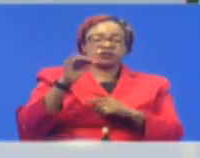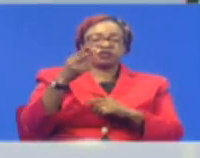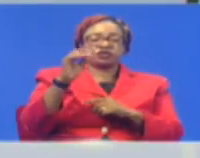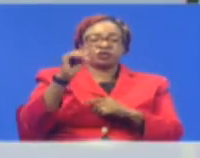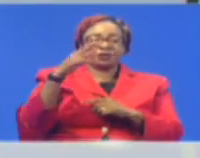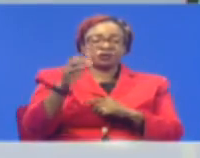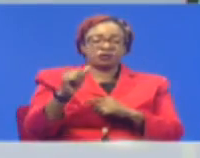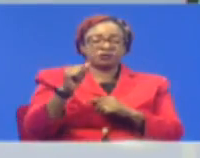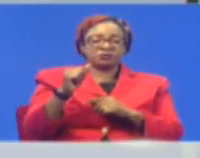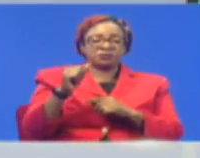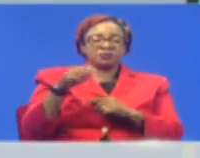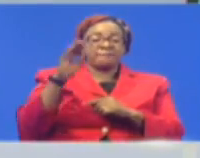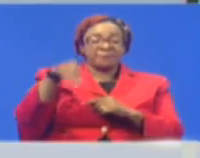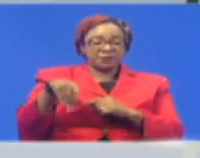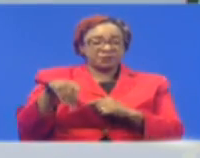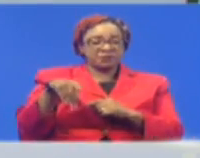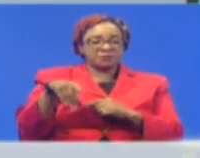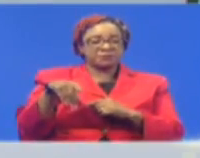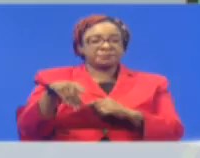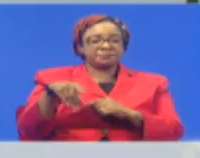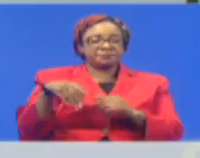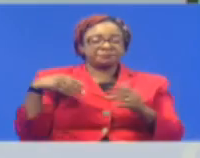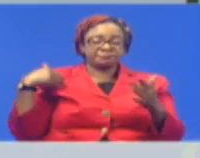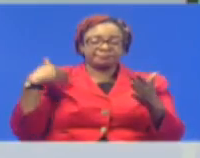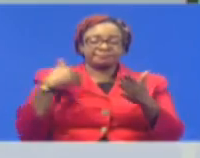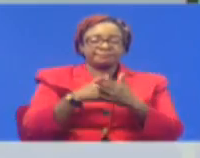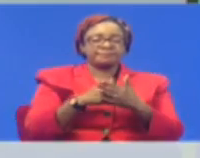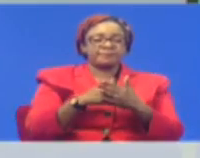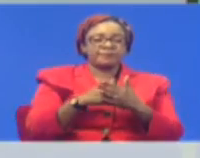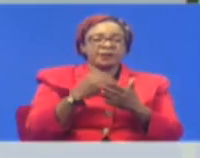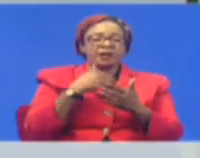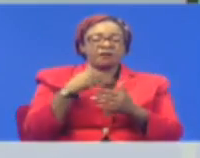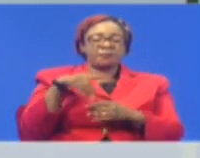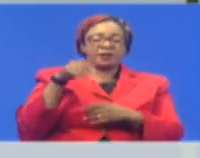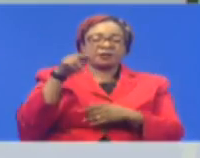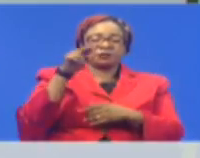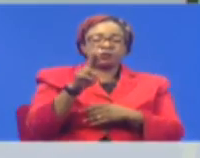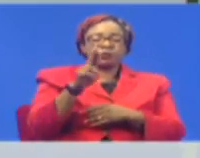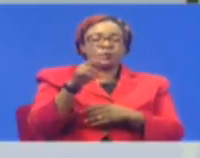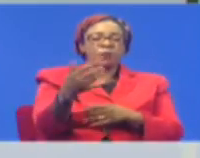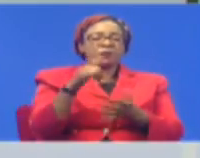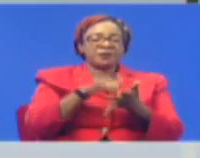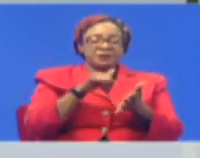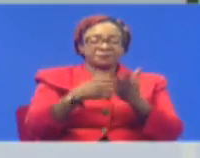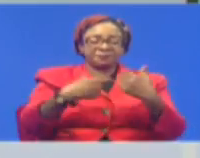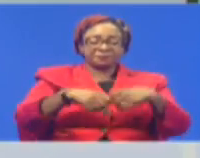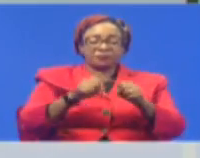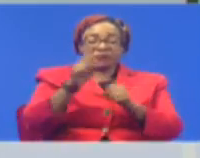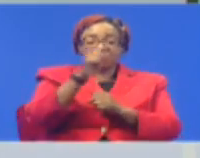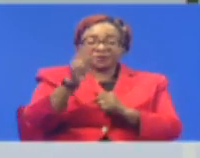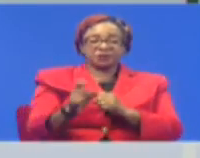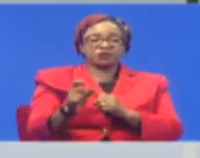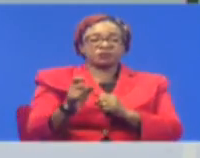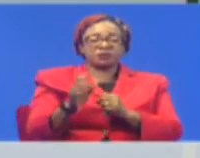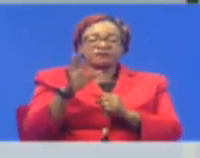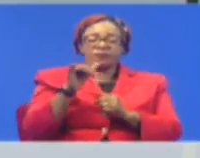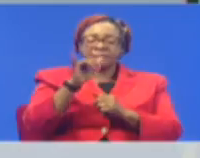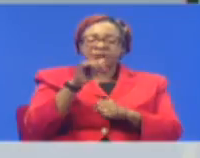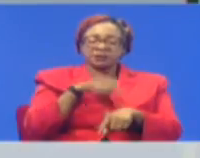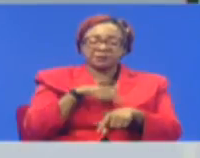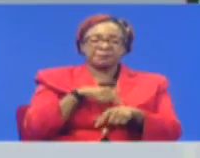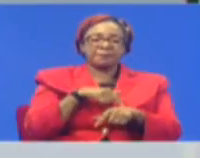since 1992, but was felled by a PNU wave that had taken over the region. Since then, he has